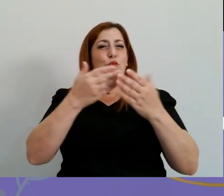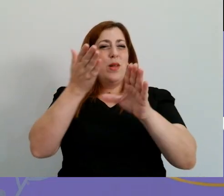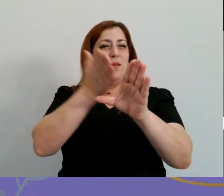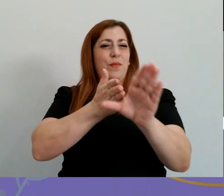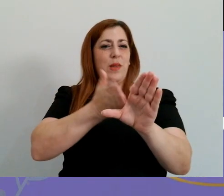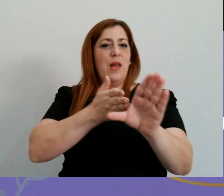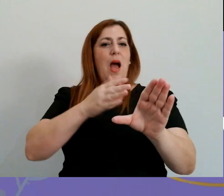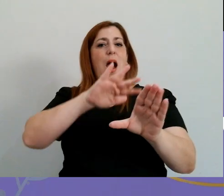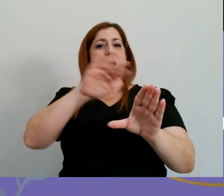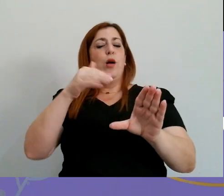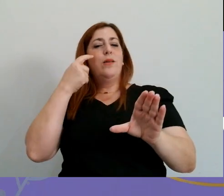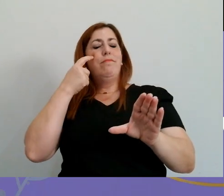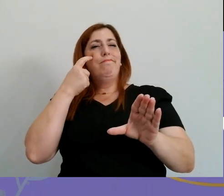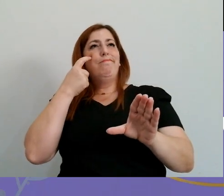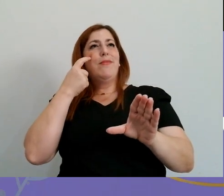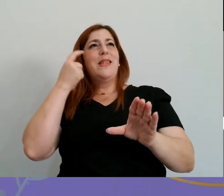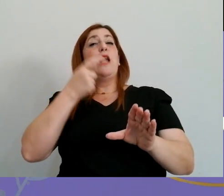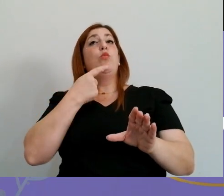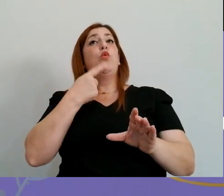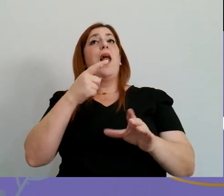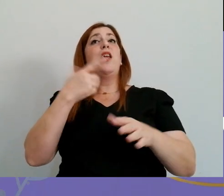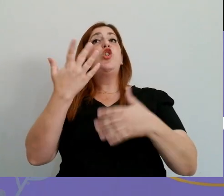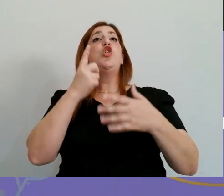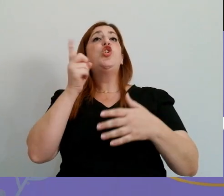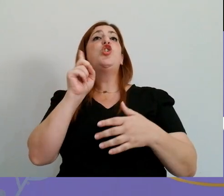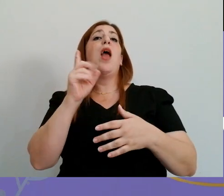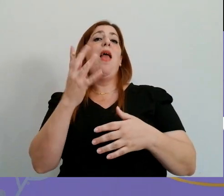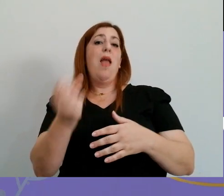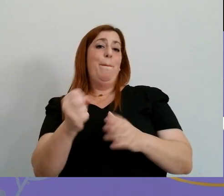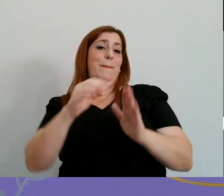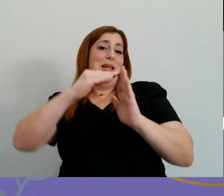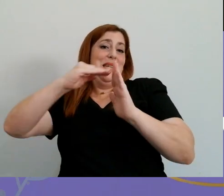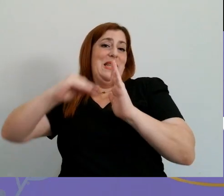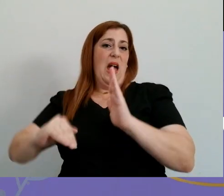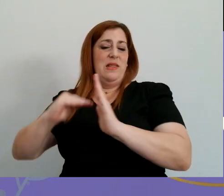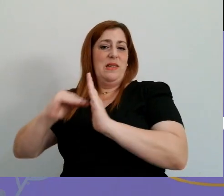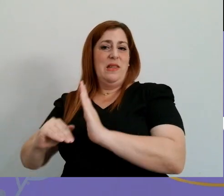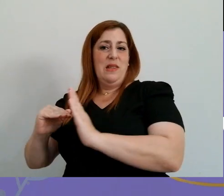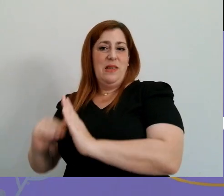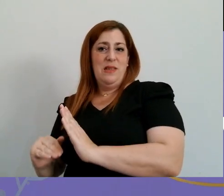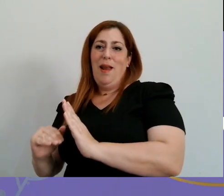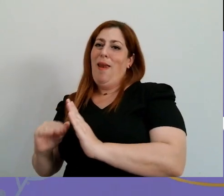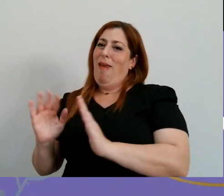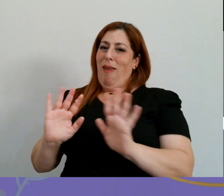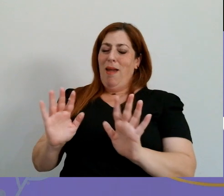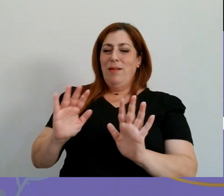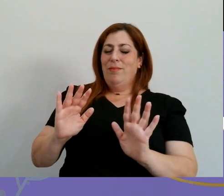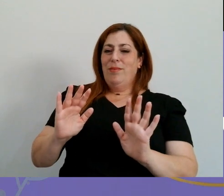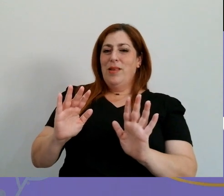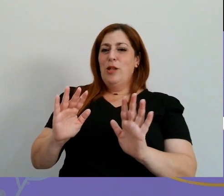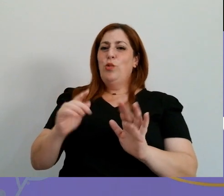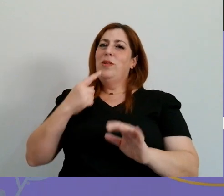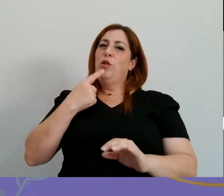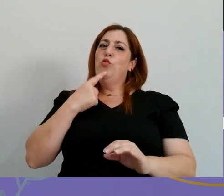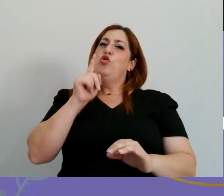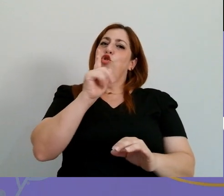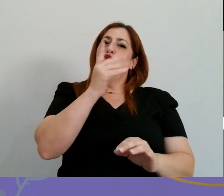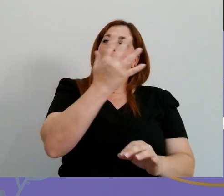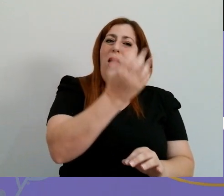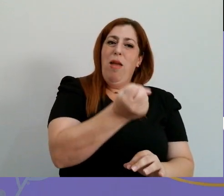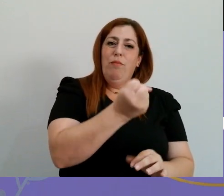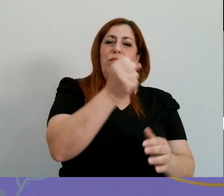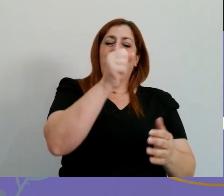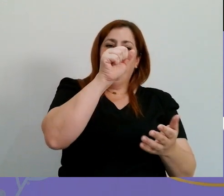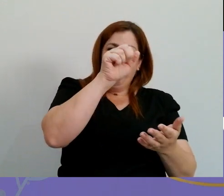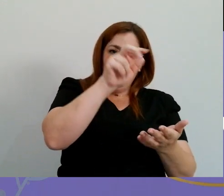rather than differences. So it even took me a bit of time to adjust to more neuroaffirming language. So